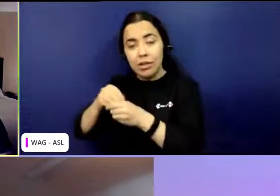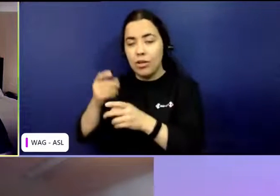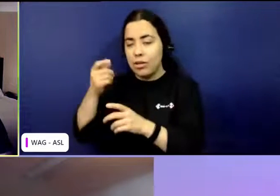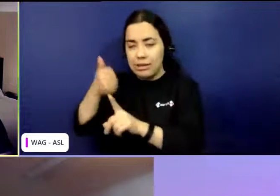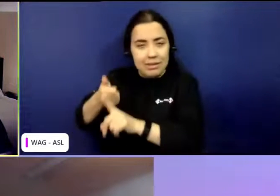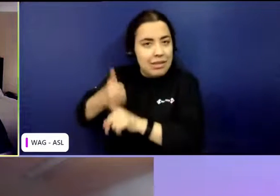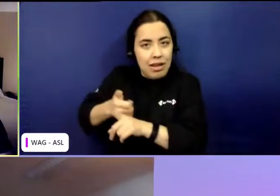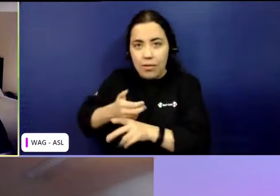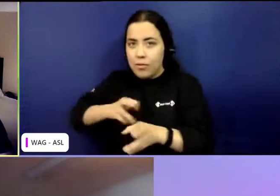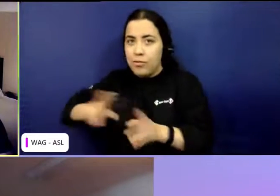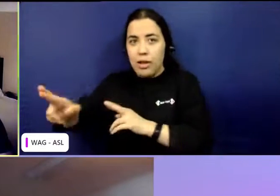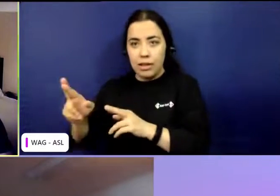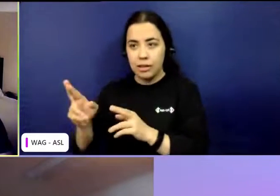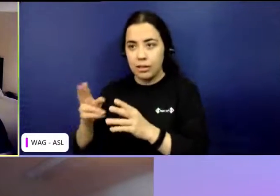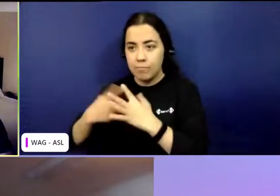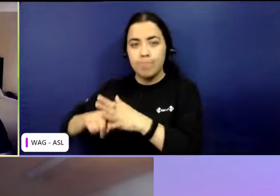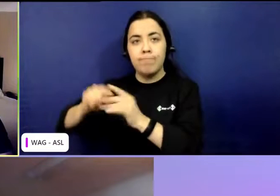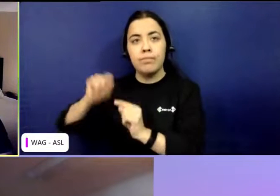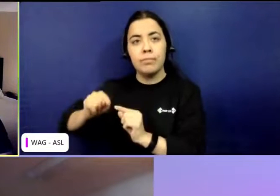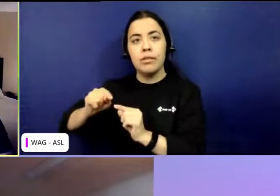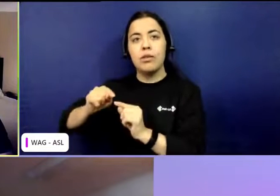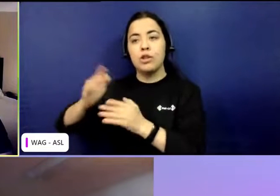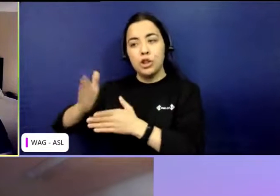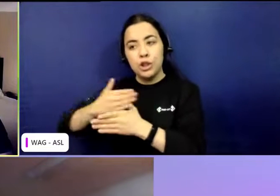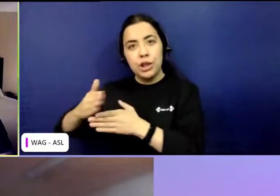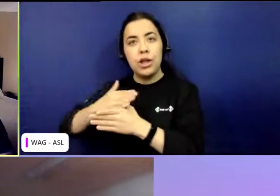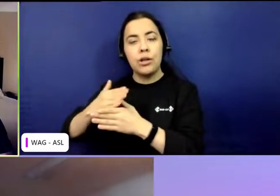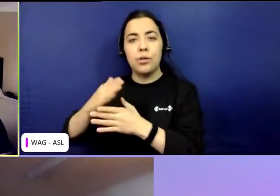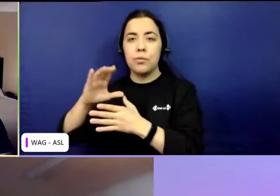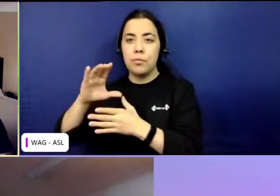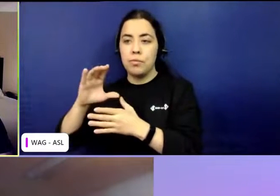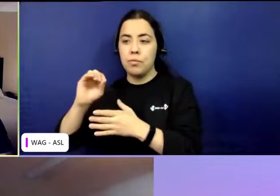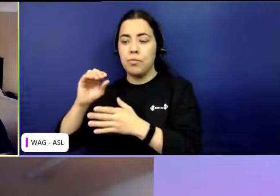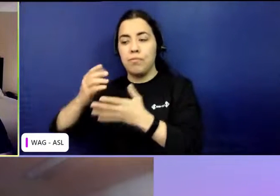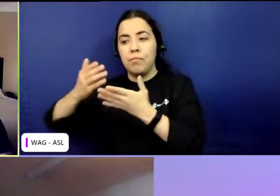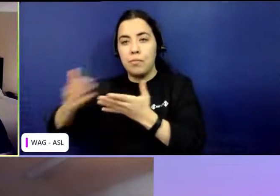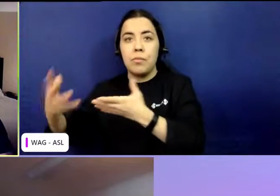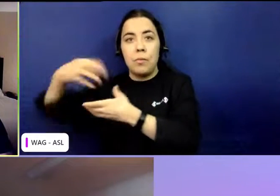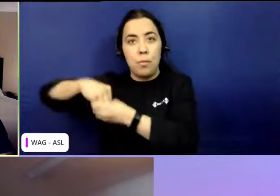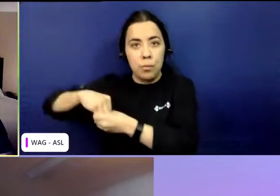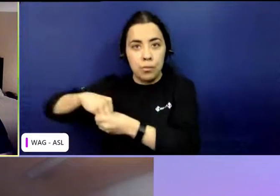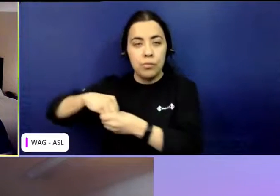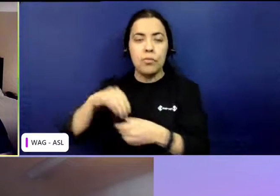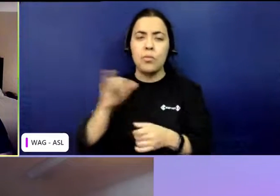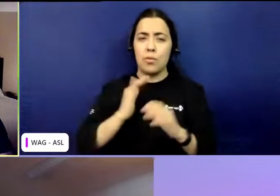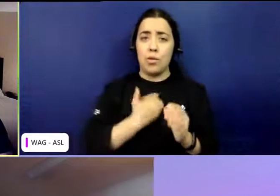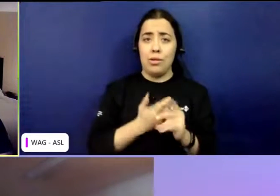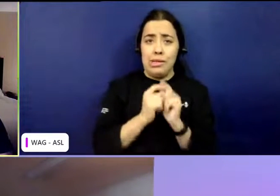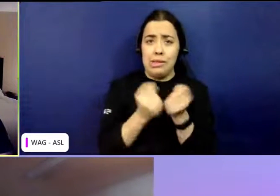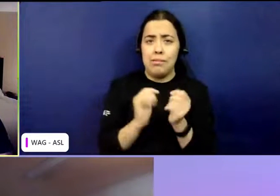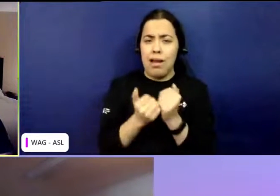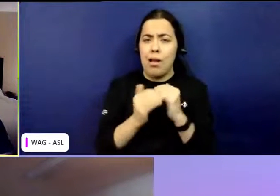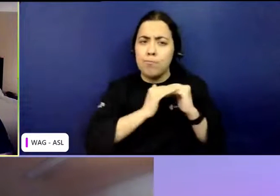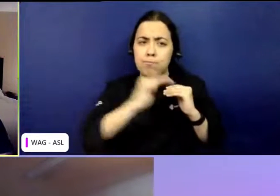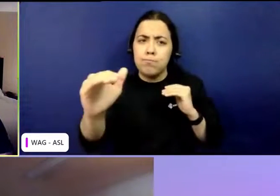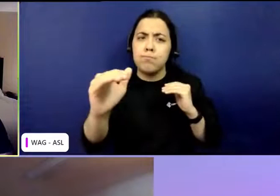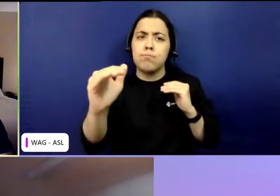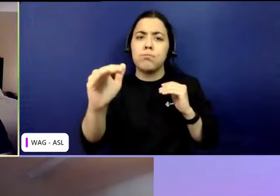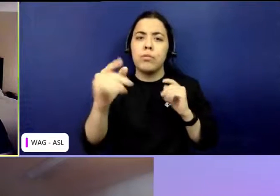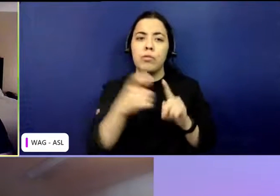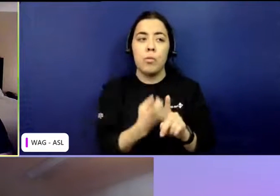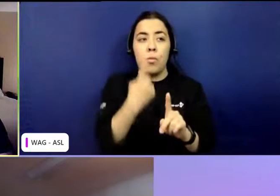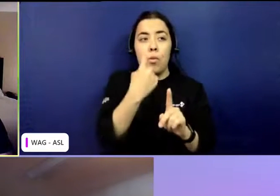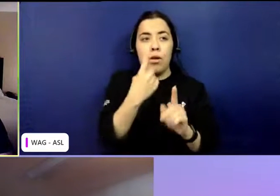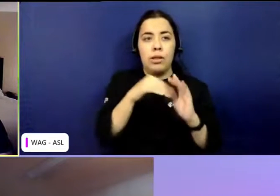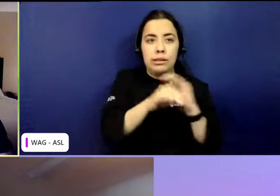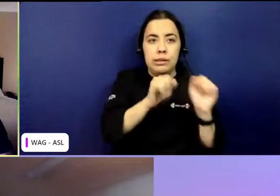well. And as a team, and how do we ensure consistency from one